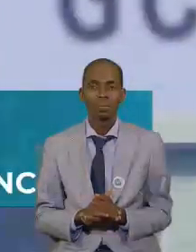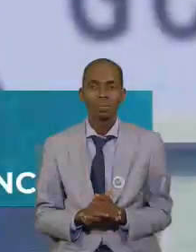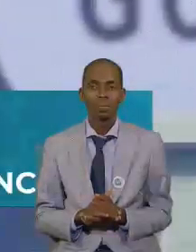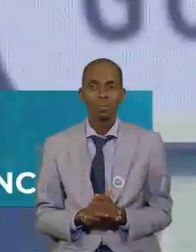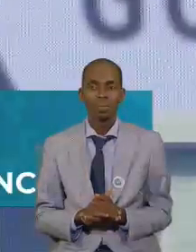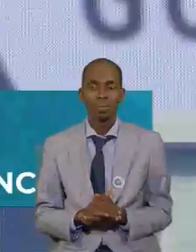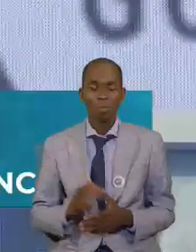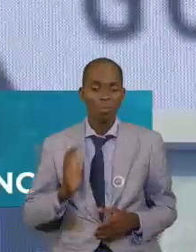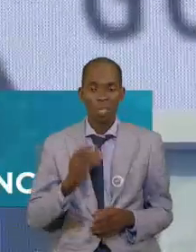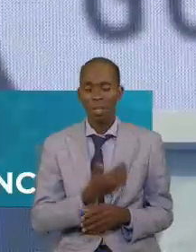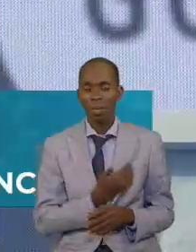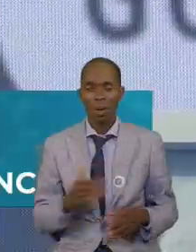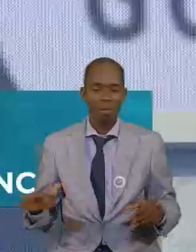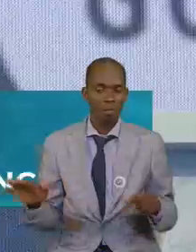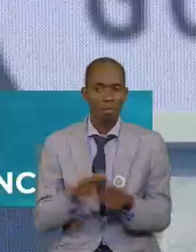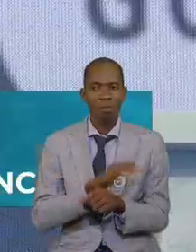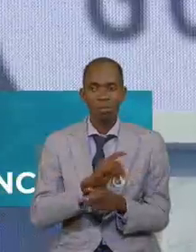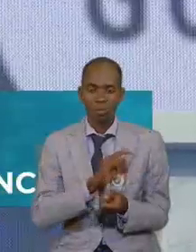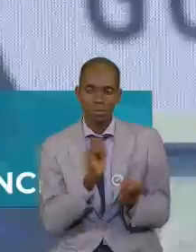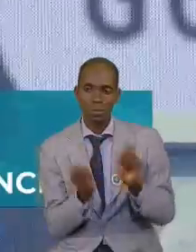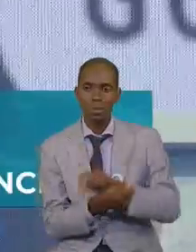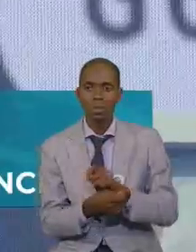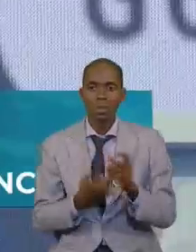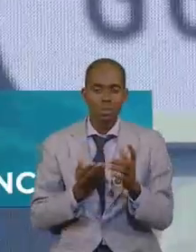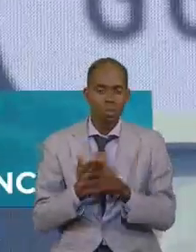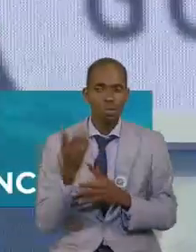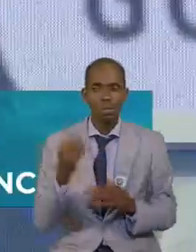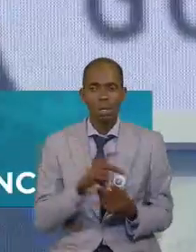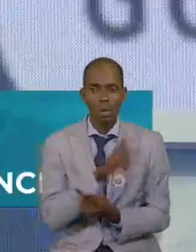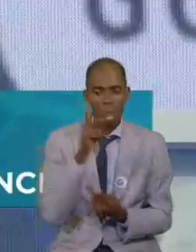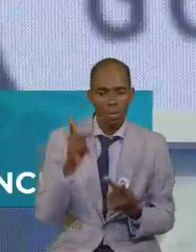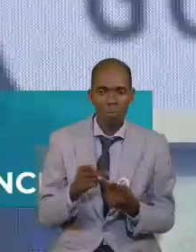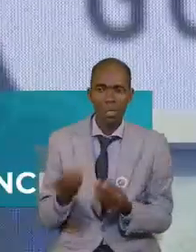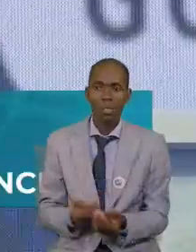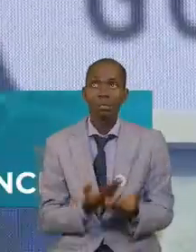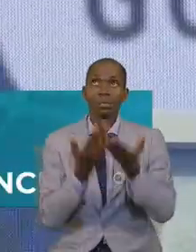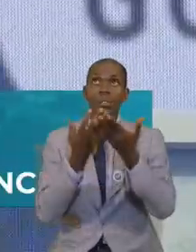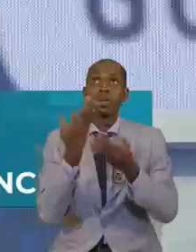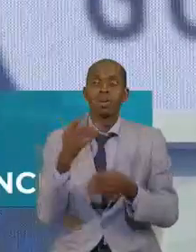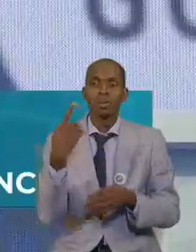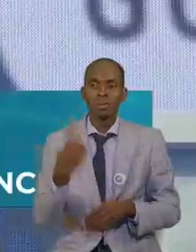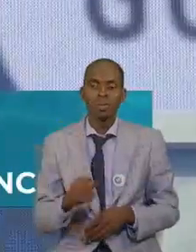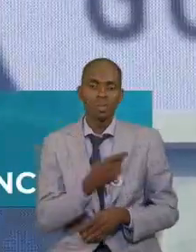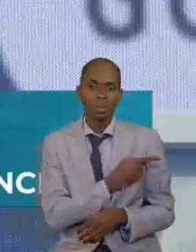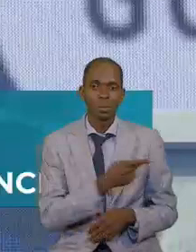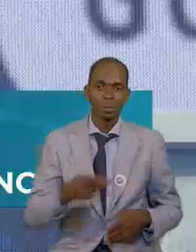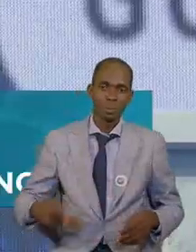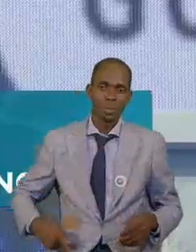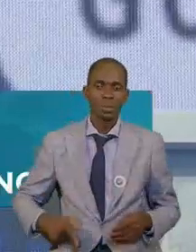Our full transformation through the perfect propitiation of the Prince.